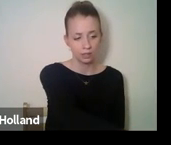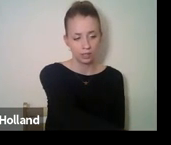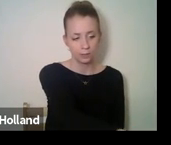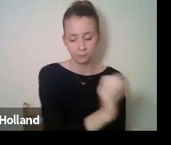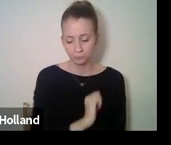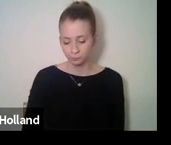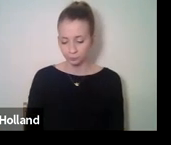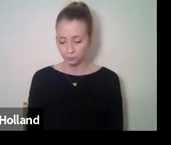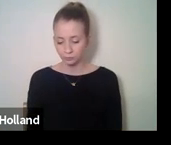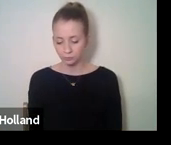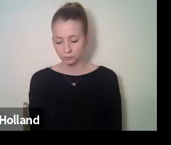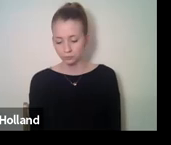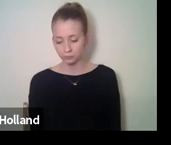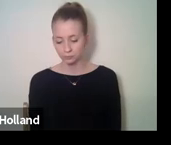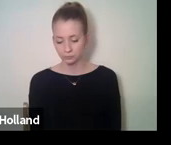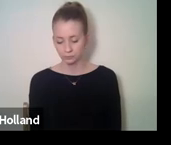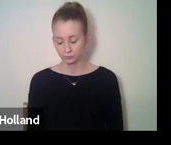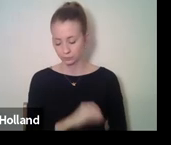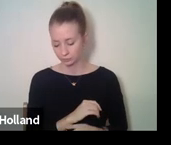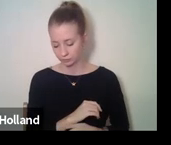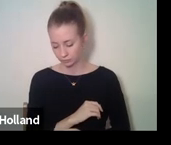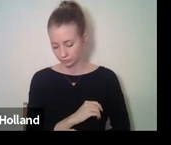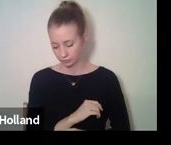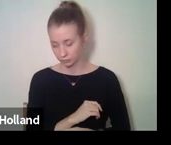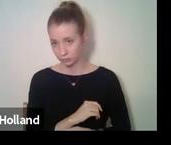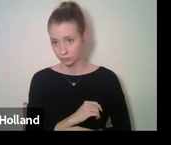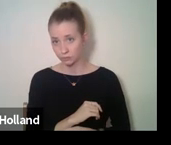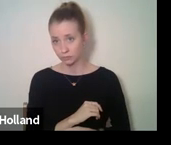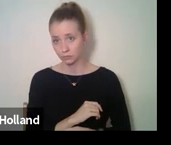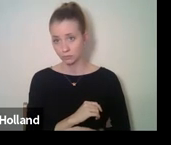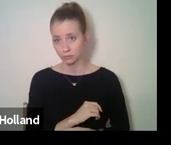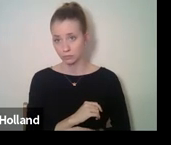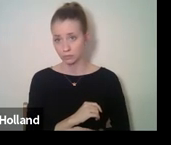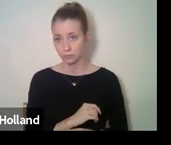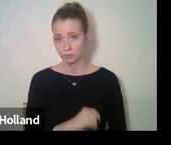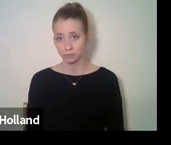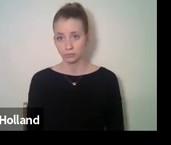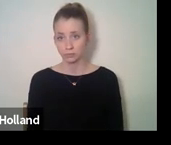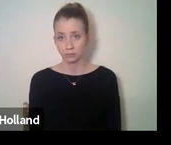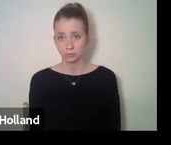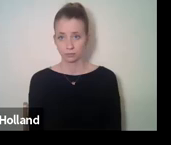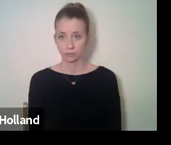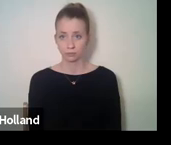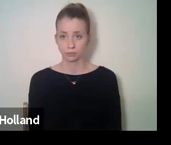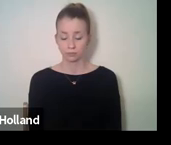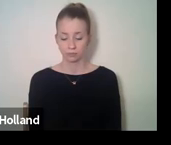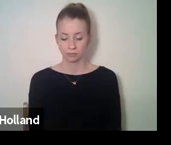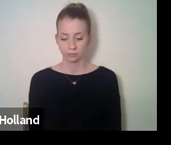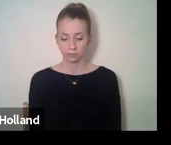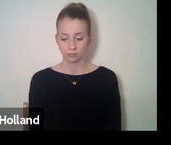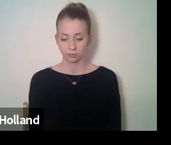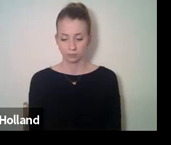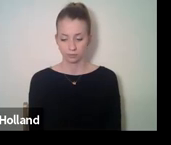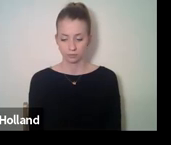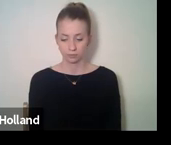llama la entrega. La porción de la entrega paga para que RGE mantenga los postes, cables y pueda